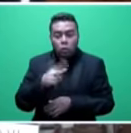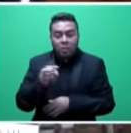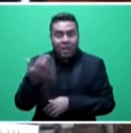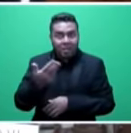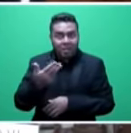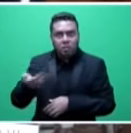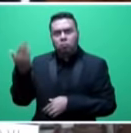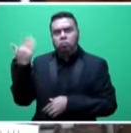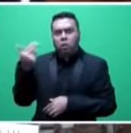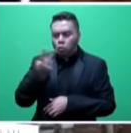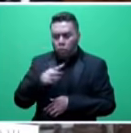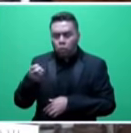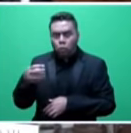sir.